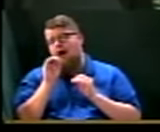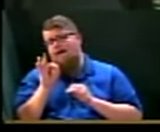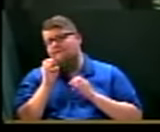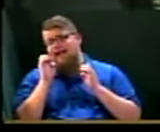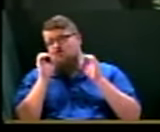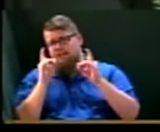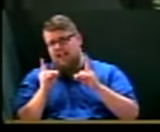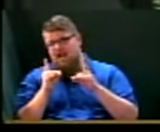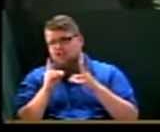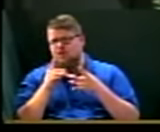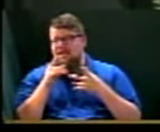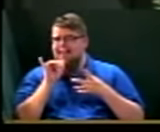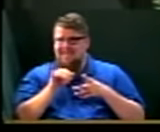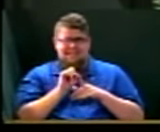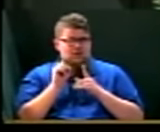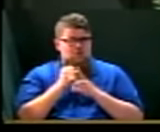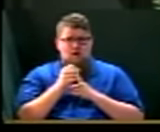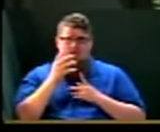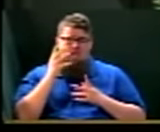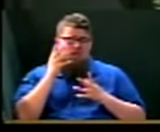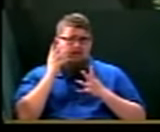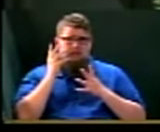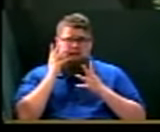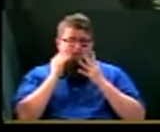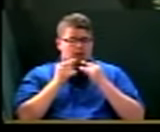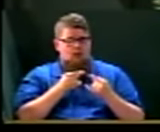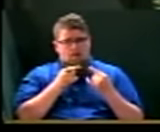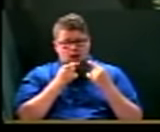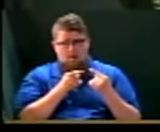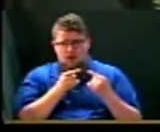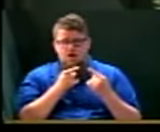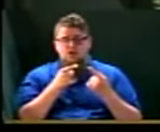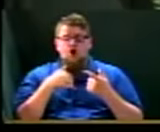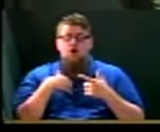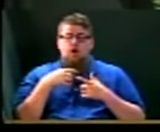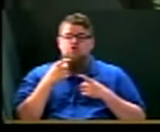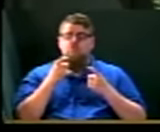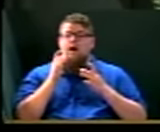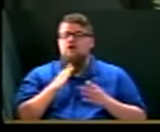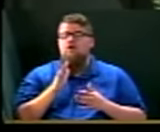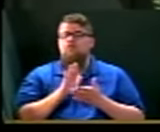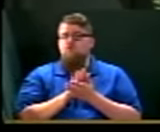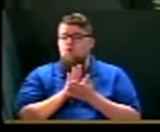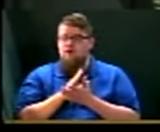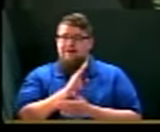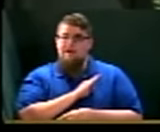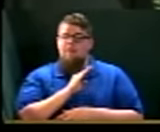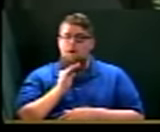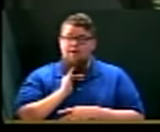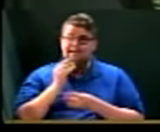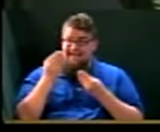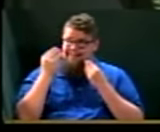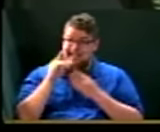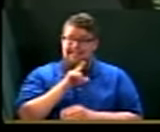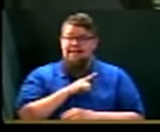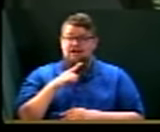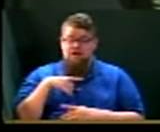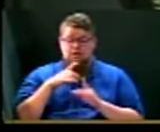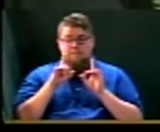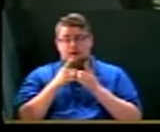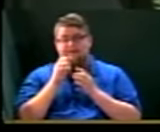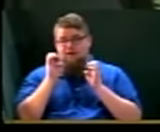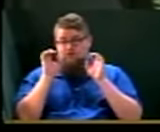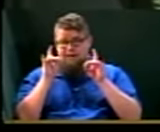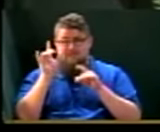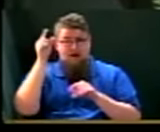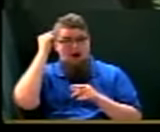put teachers in. So I would like to call on our Director of Schools and this board to let our legislators, the Department of Education, and our